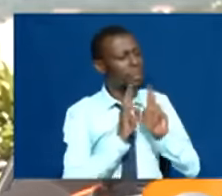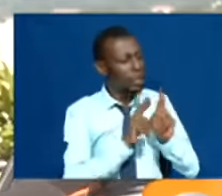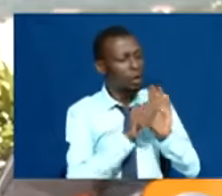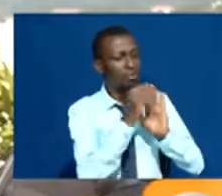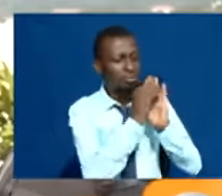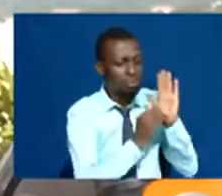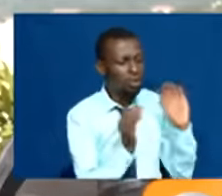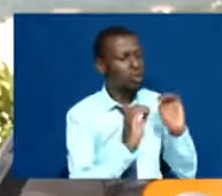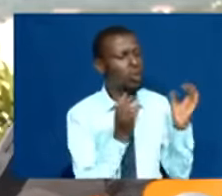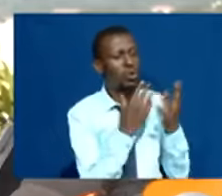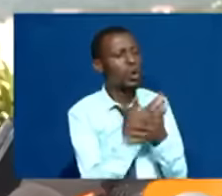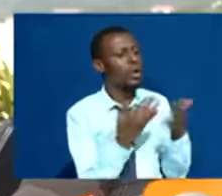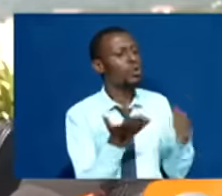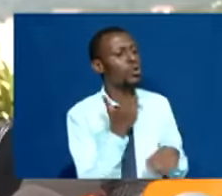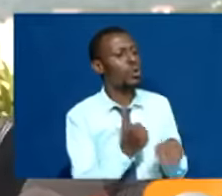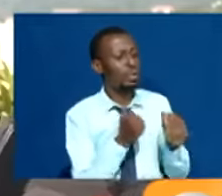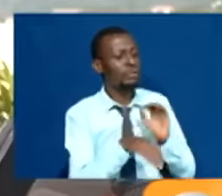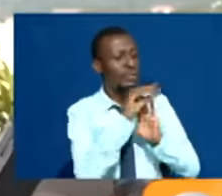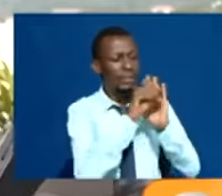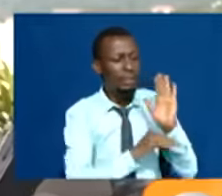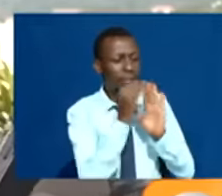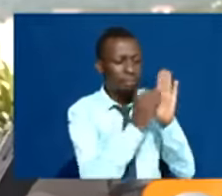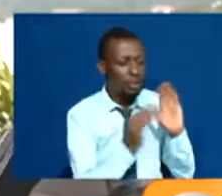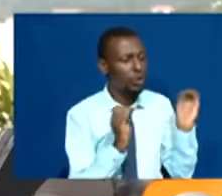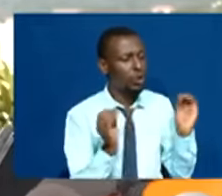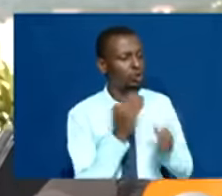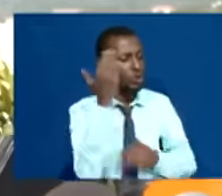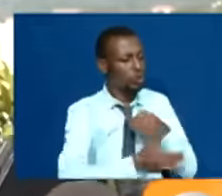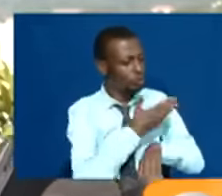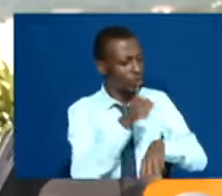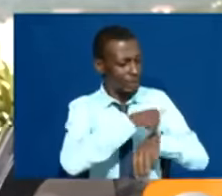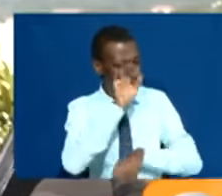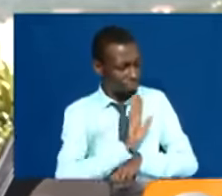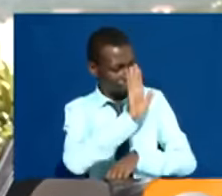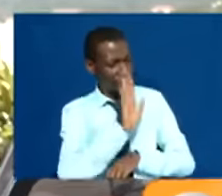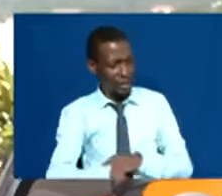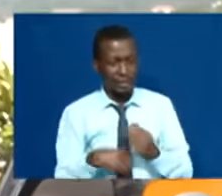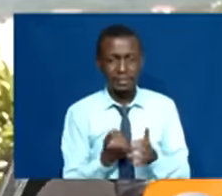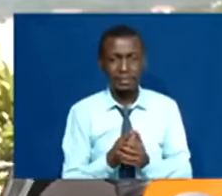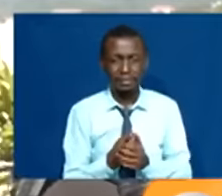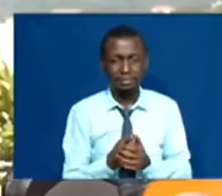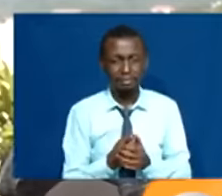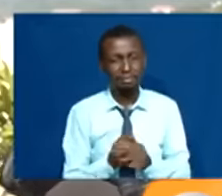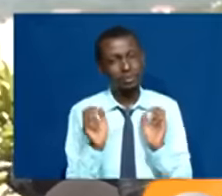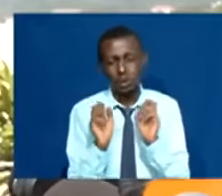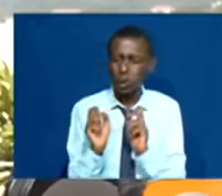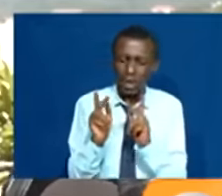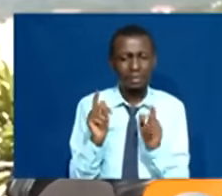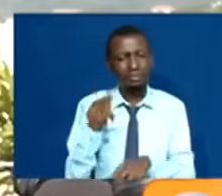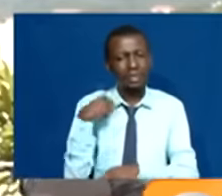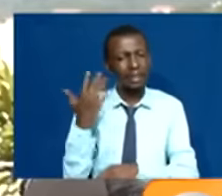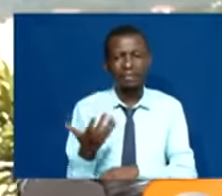but we are not recording your statement. And so stop wasting your time here." Well, at that point, I saw that there was no point